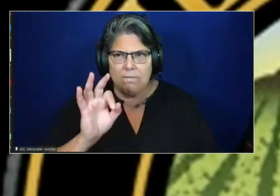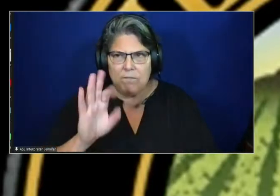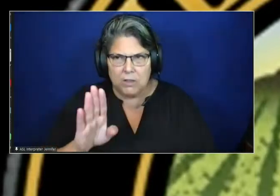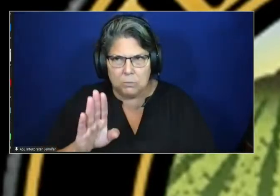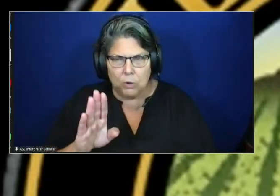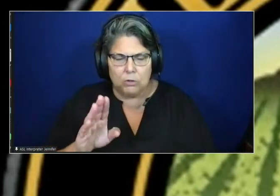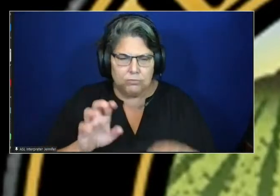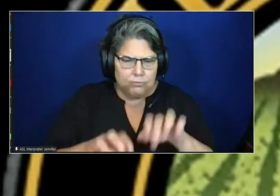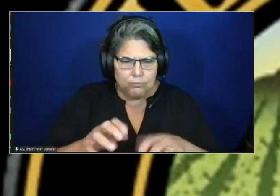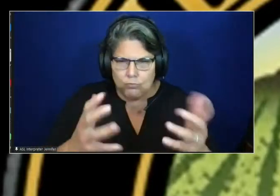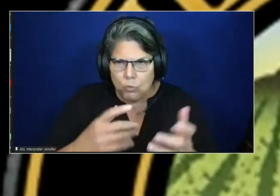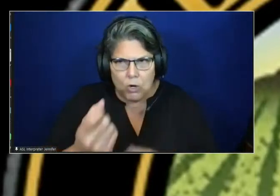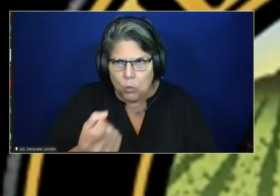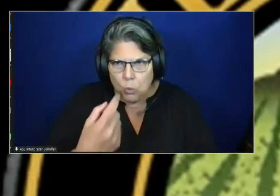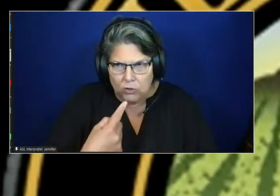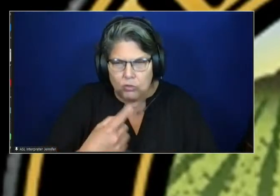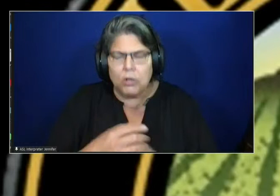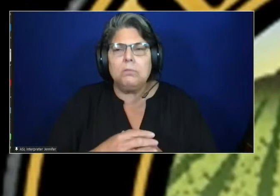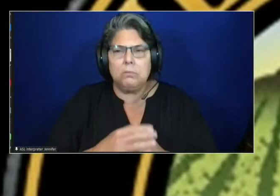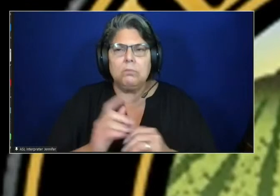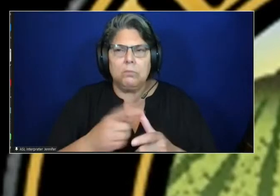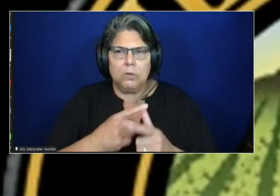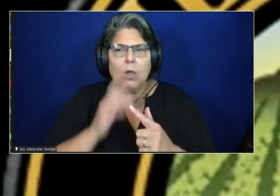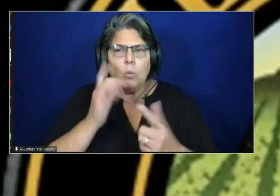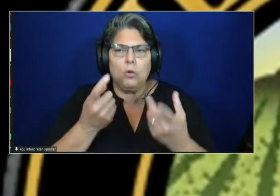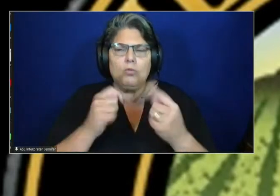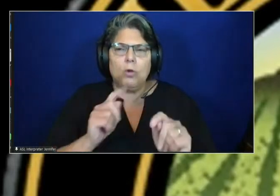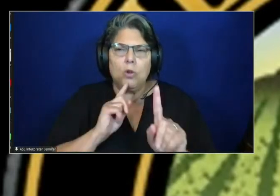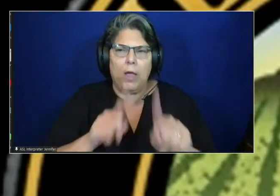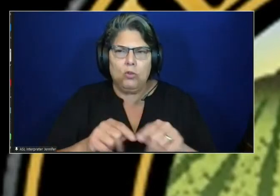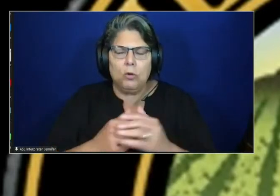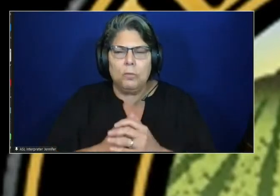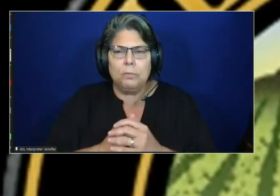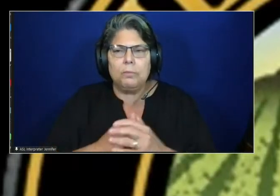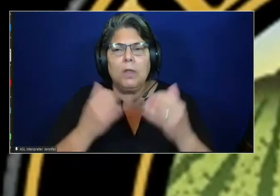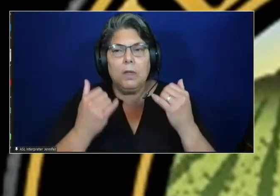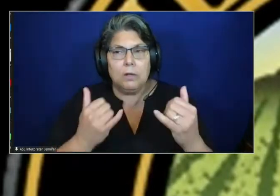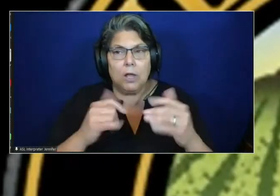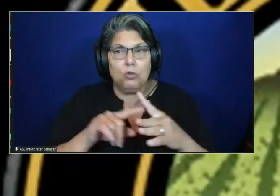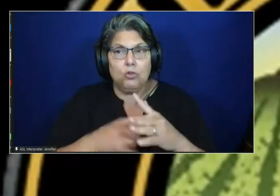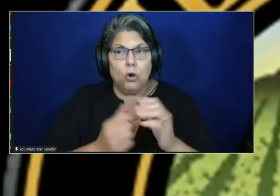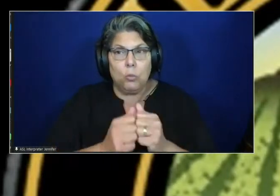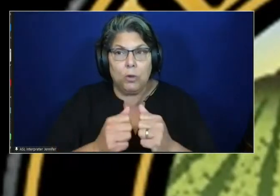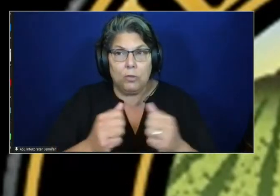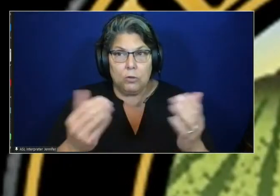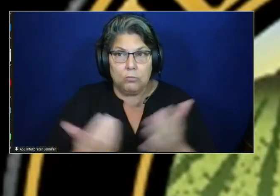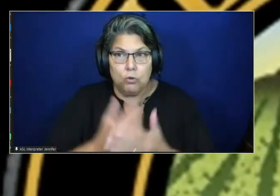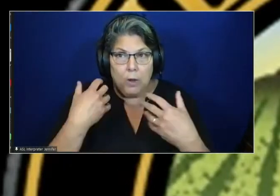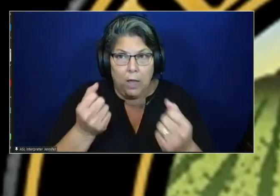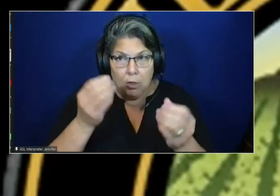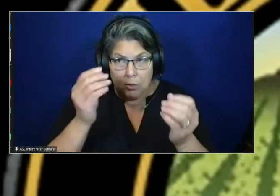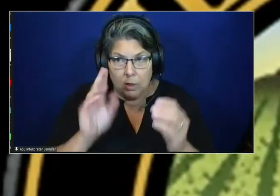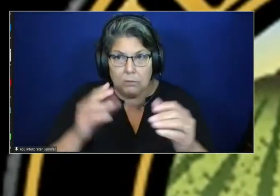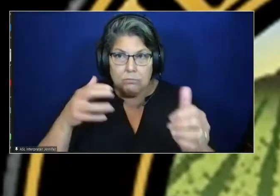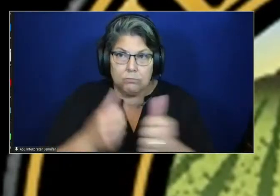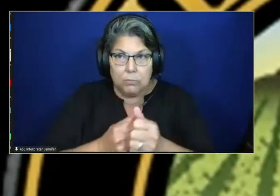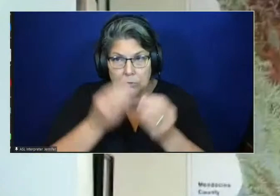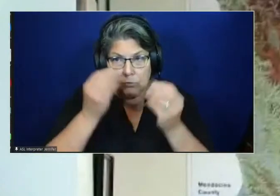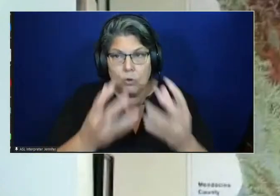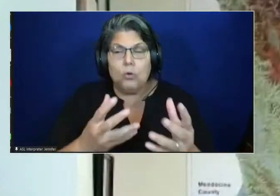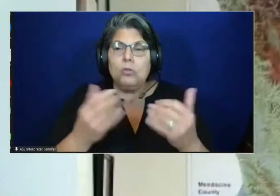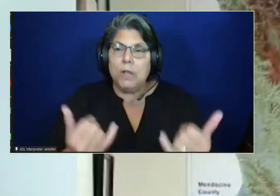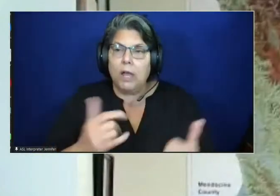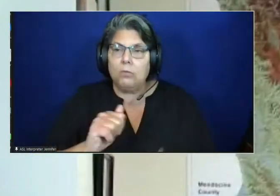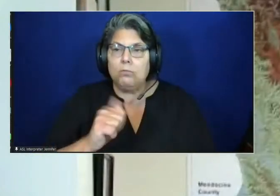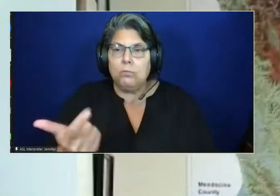your question on this video and we'll do our best to address them. Now, beginning with the health update, Dr. Coren, you have our attention. Thank